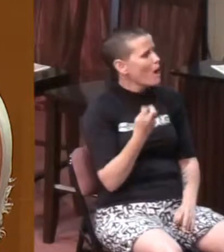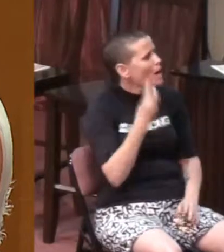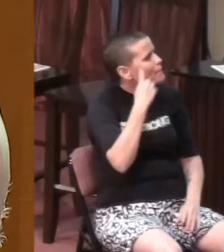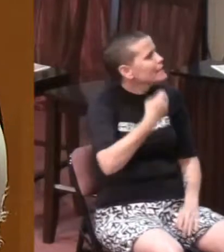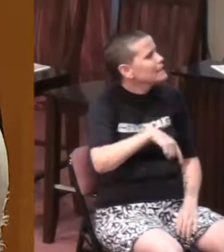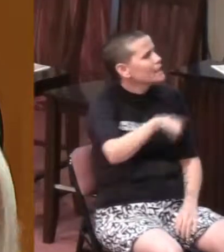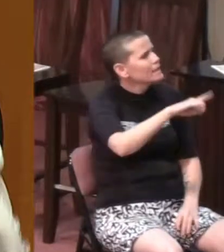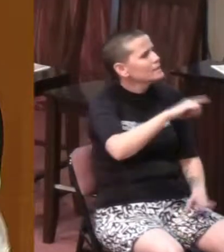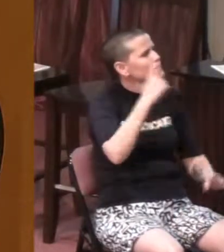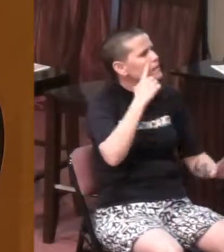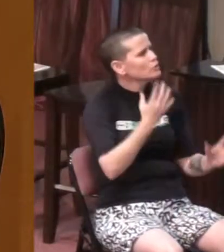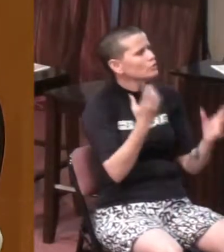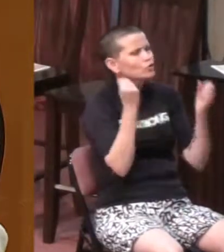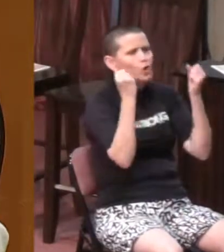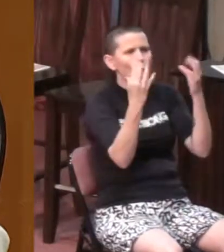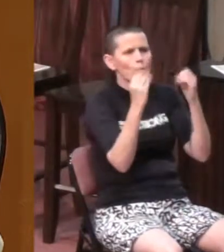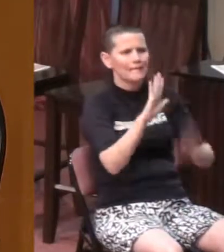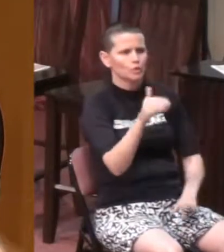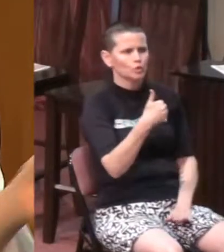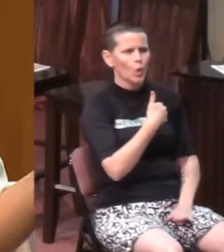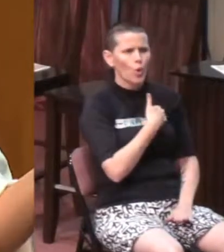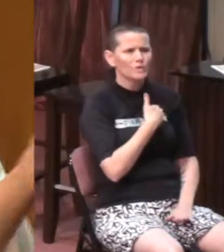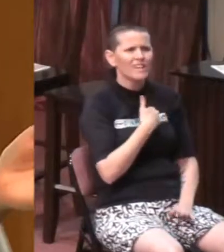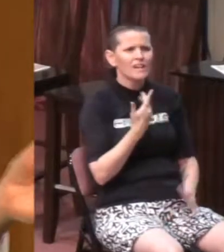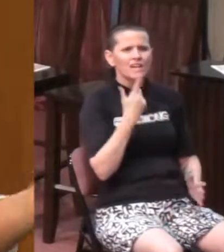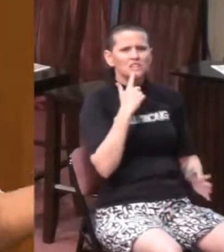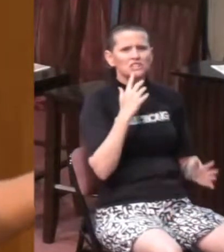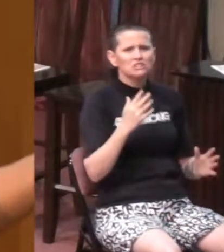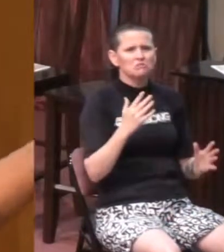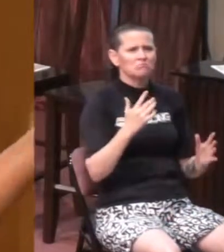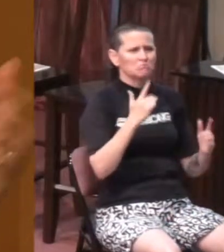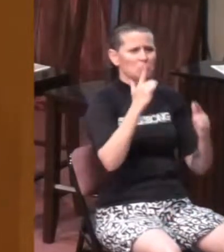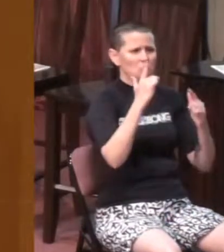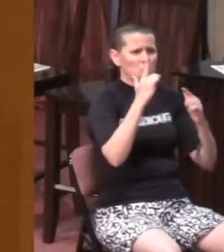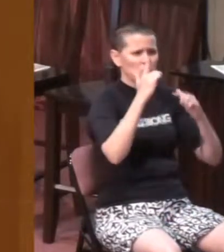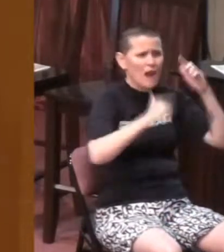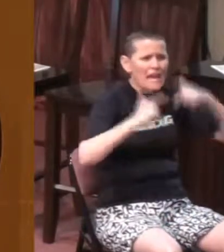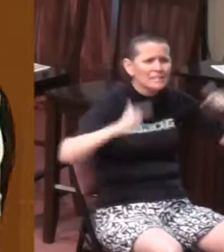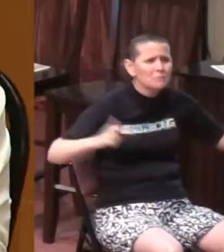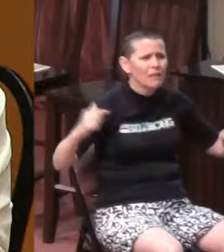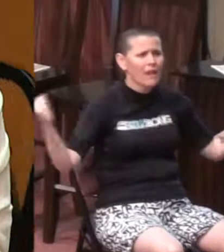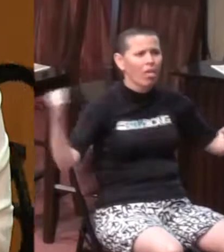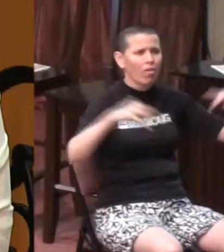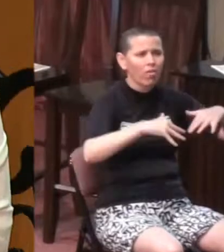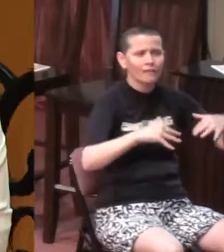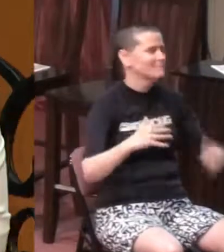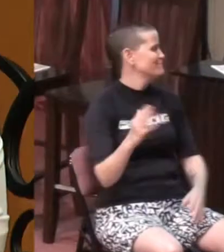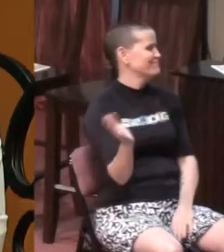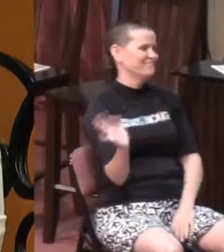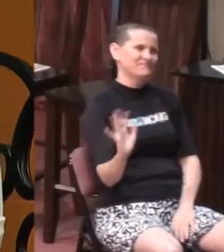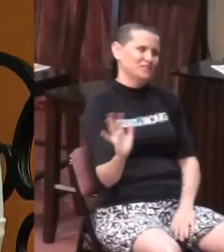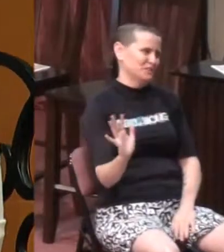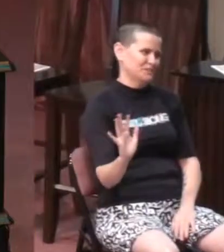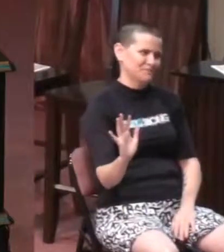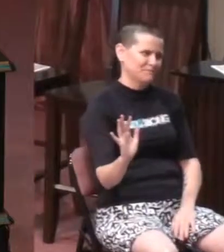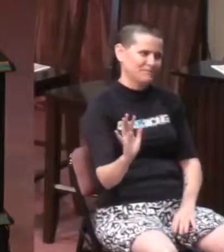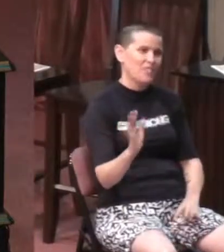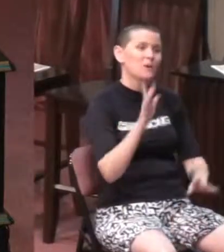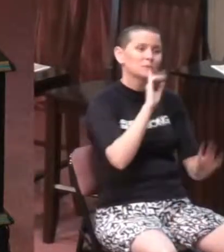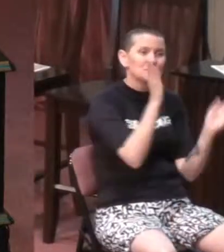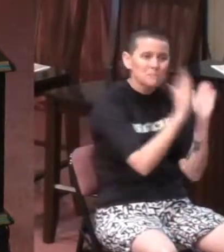souls and human beings have come together. When I was working on the strategic planning team, I was working with eight of us, Charisse